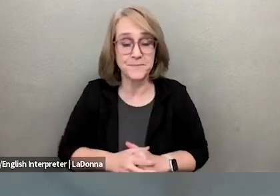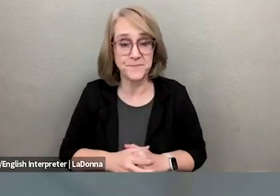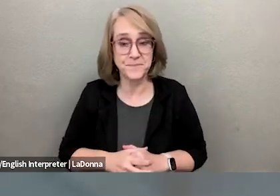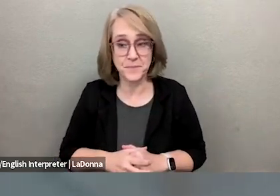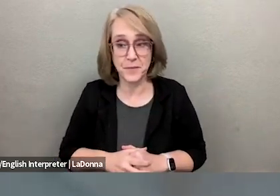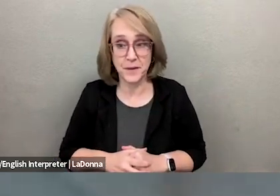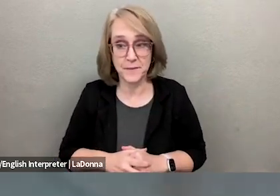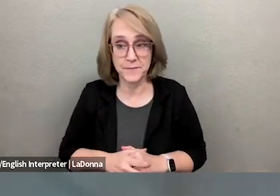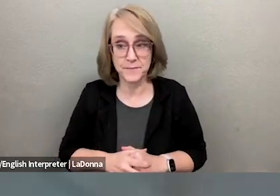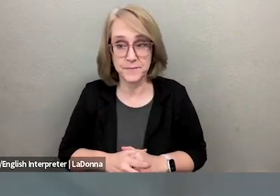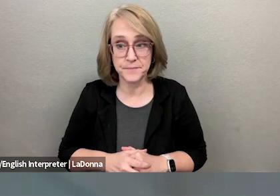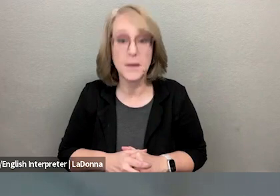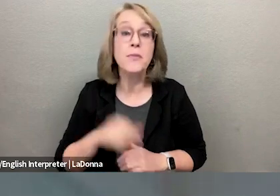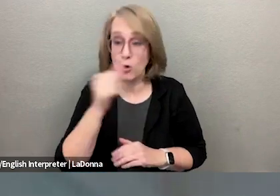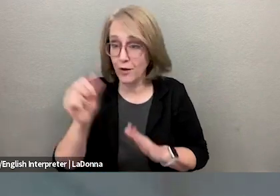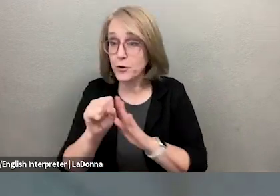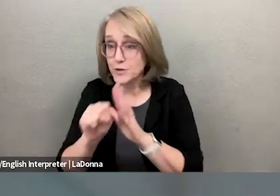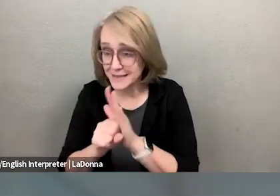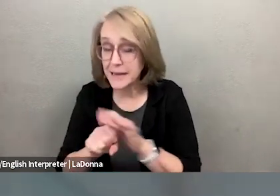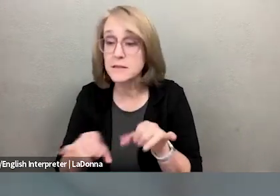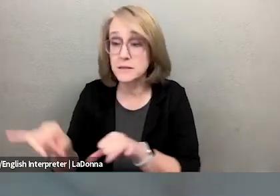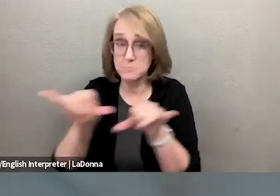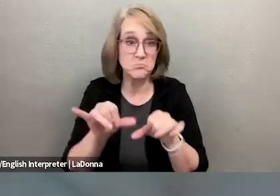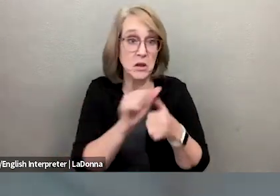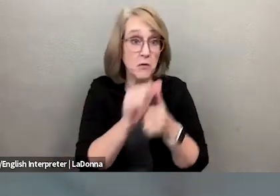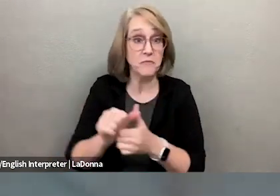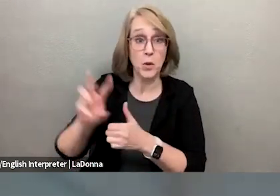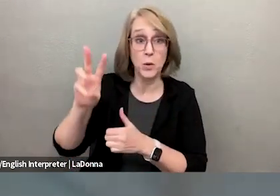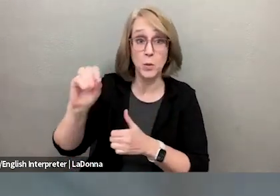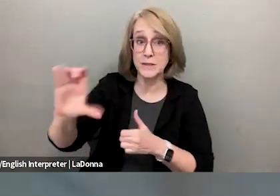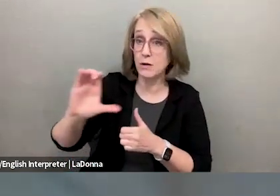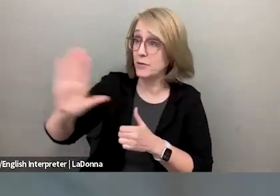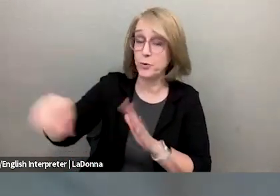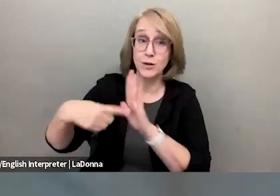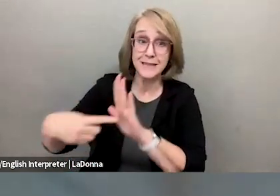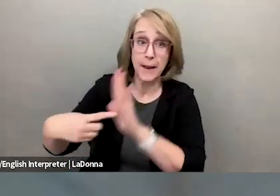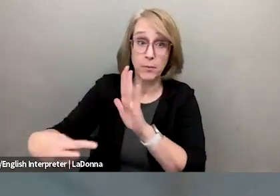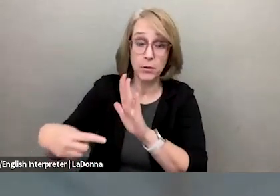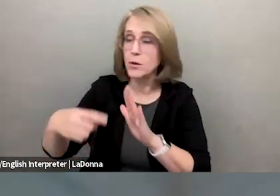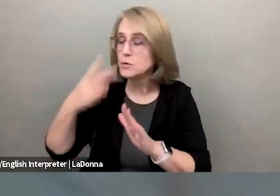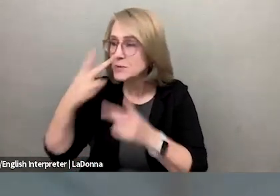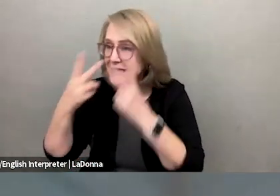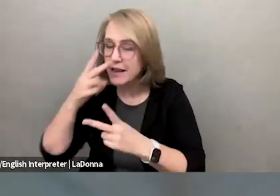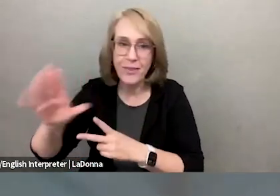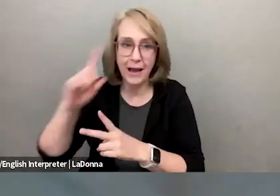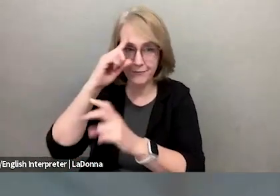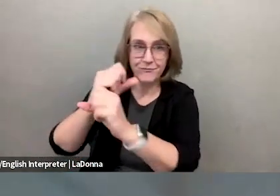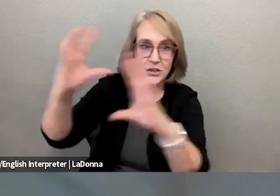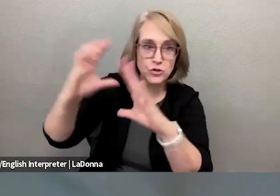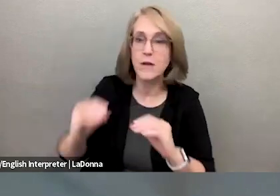And there are other states around the country that are following Wisconsin's example and exploring this vision of a